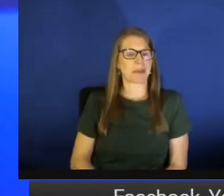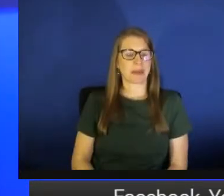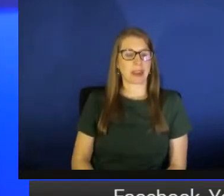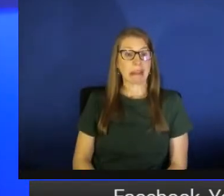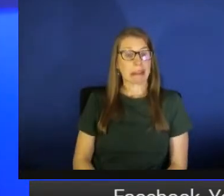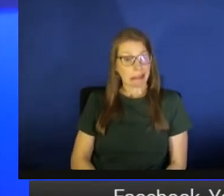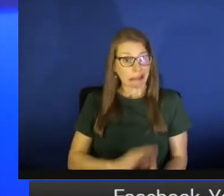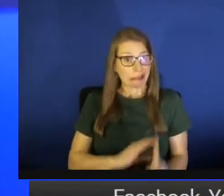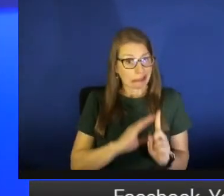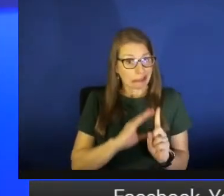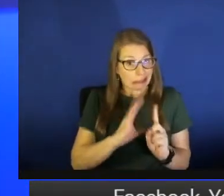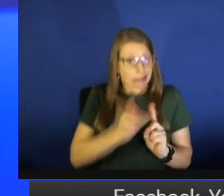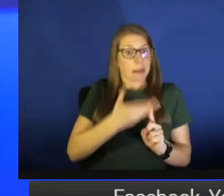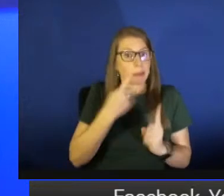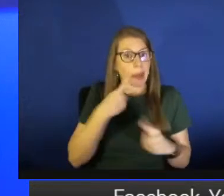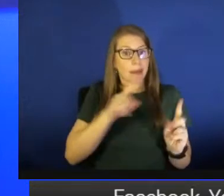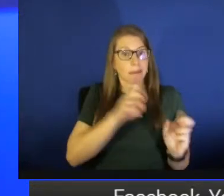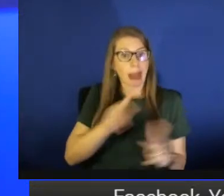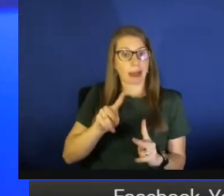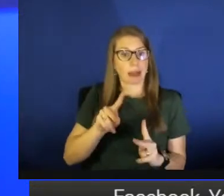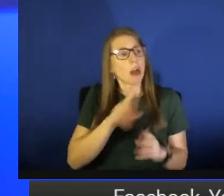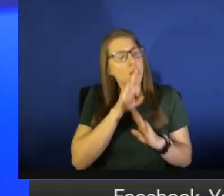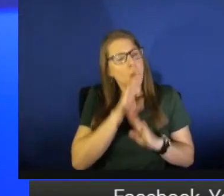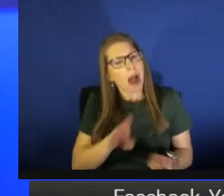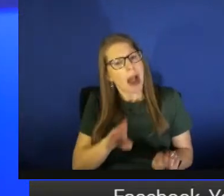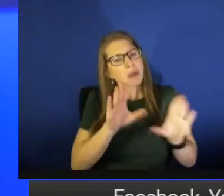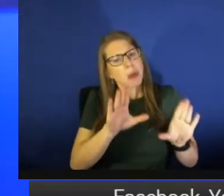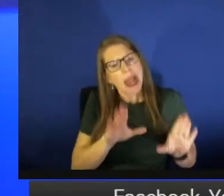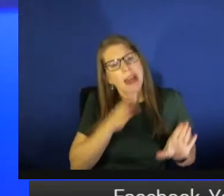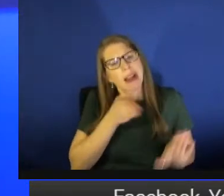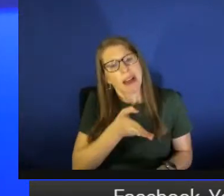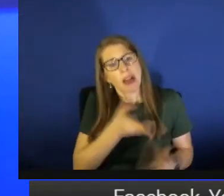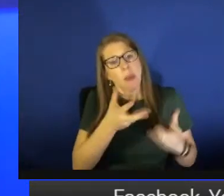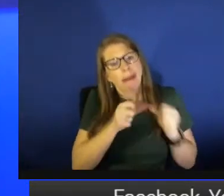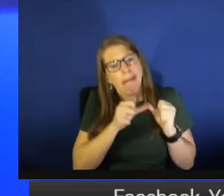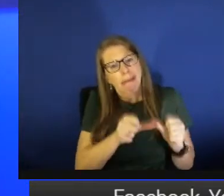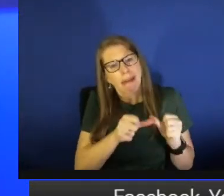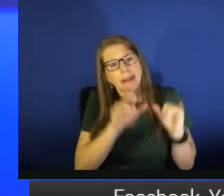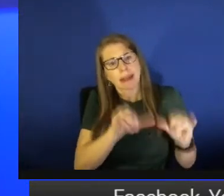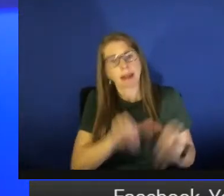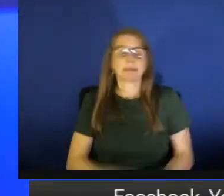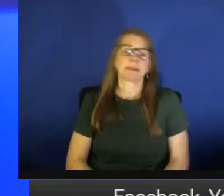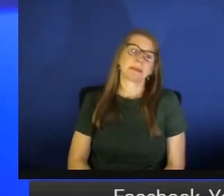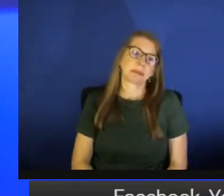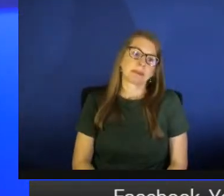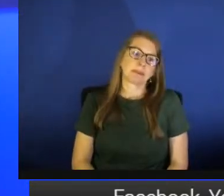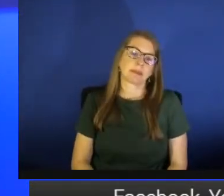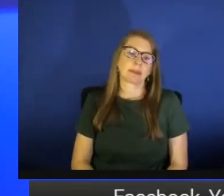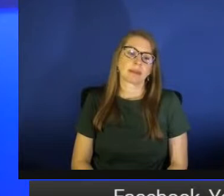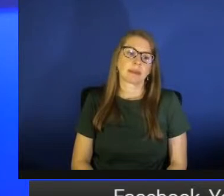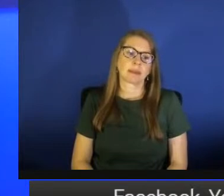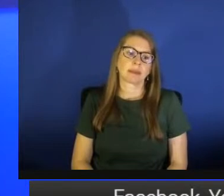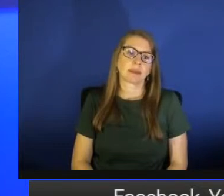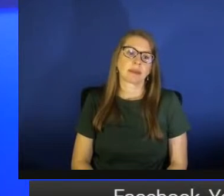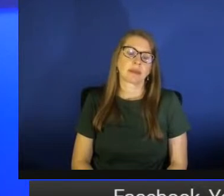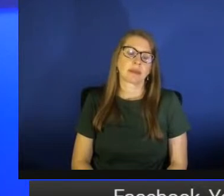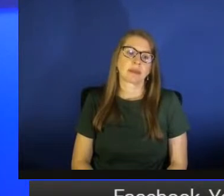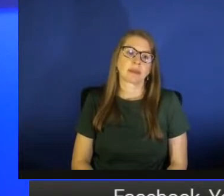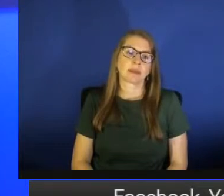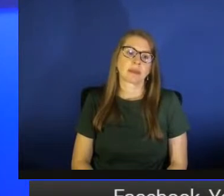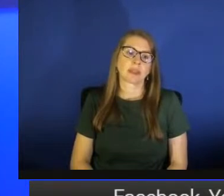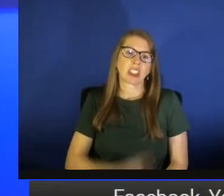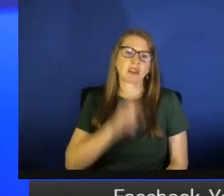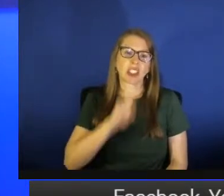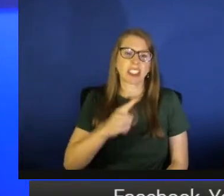back to that environment. They're like, it was so quiet, it was great. And so we really got to learn, I think, a lot about